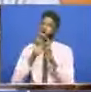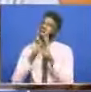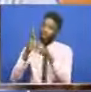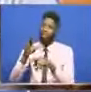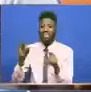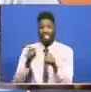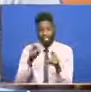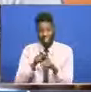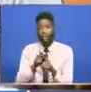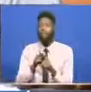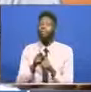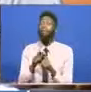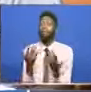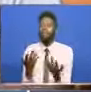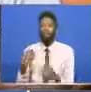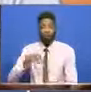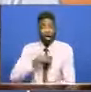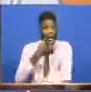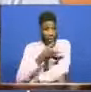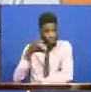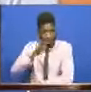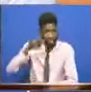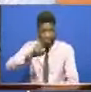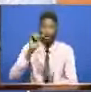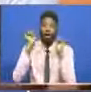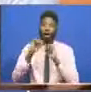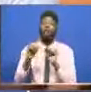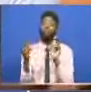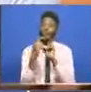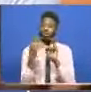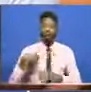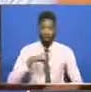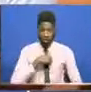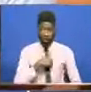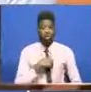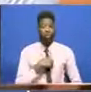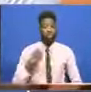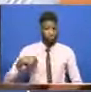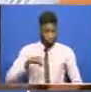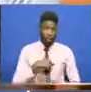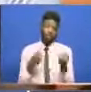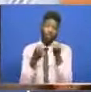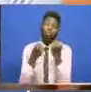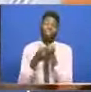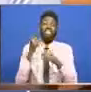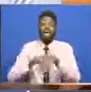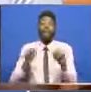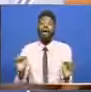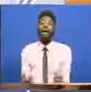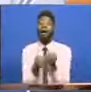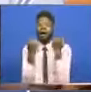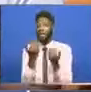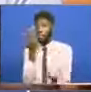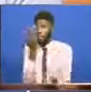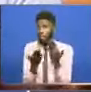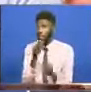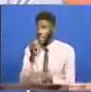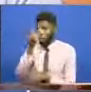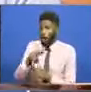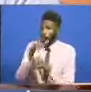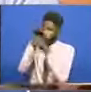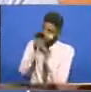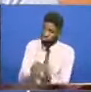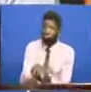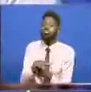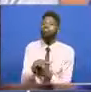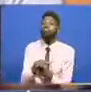we have empowered them so that they can reach out to us and see how we can support them when the perpetrator is a close relative or a